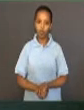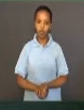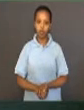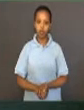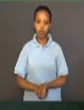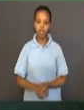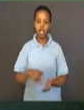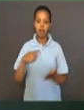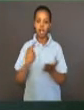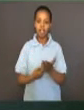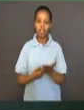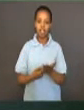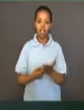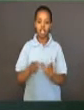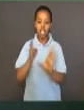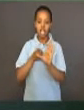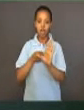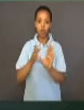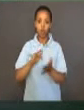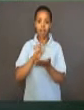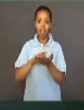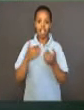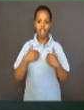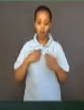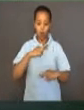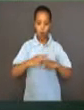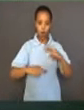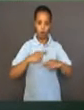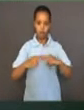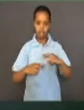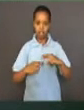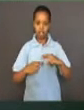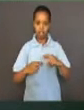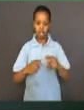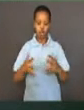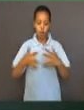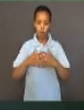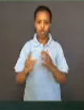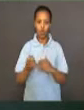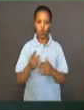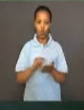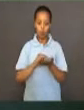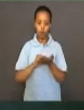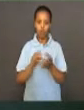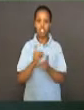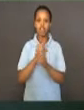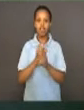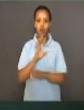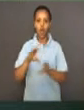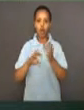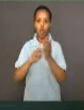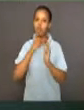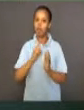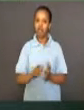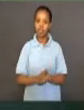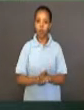The reaction between the gases produced complex molecules. And as we